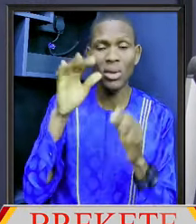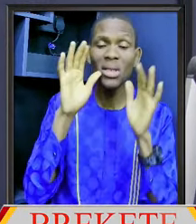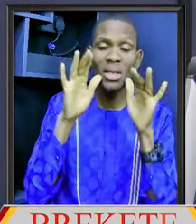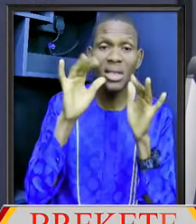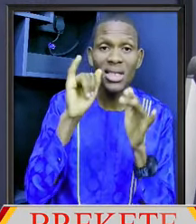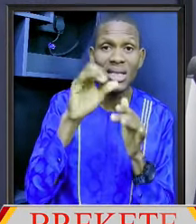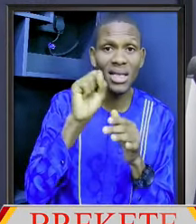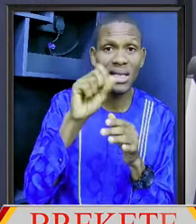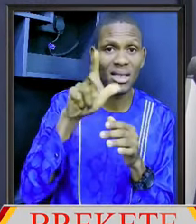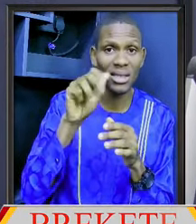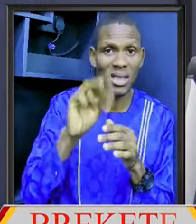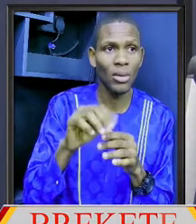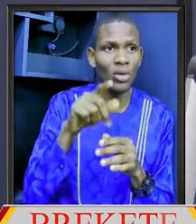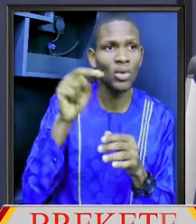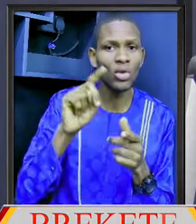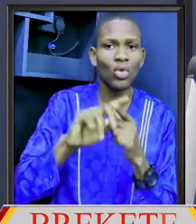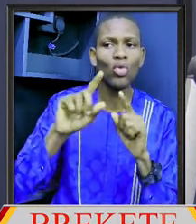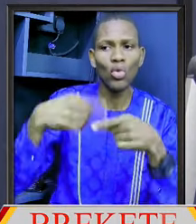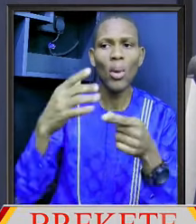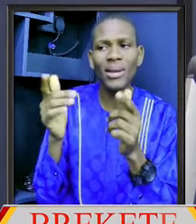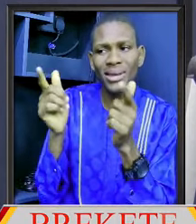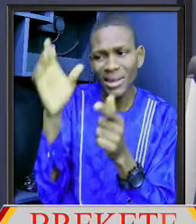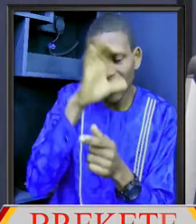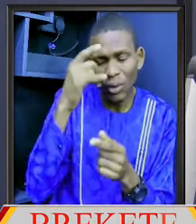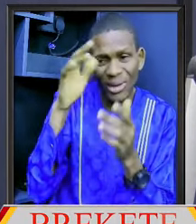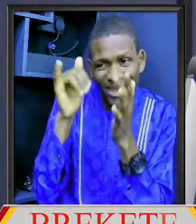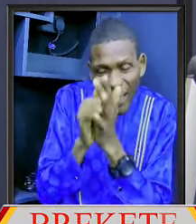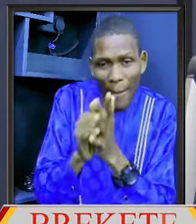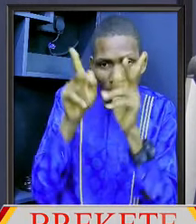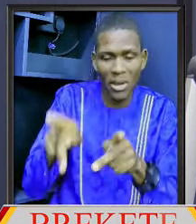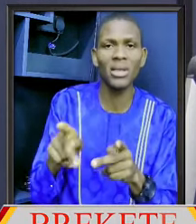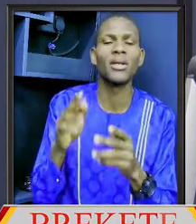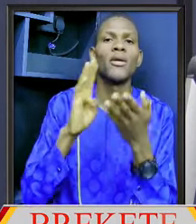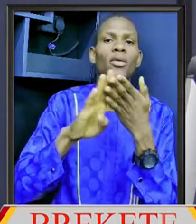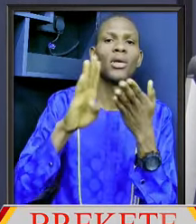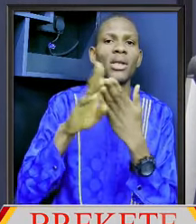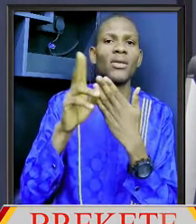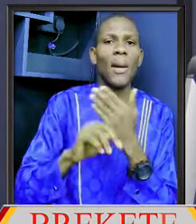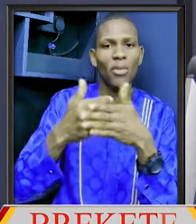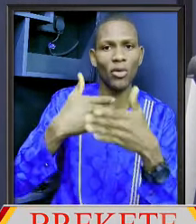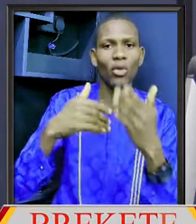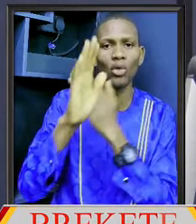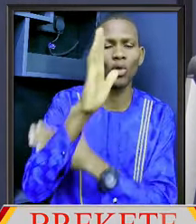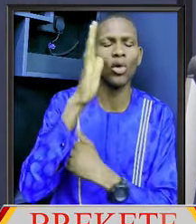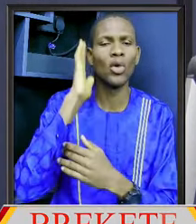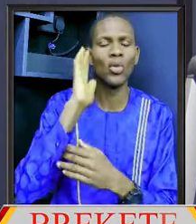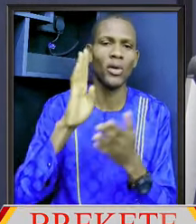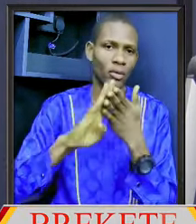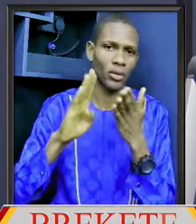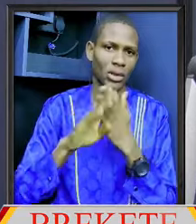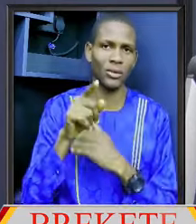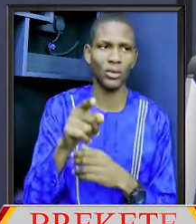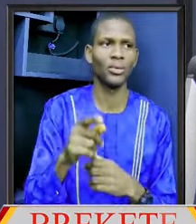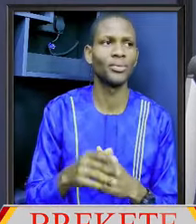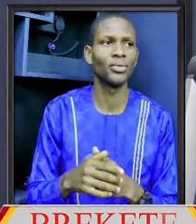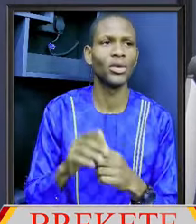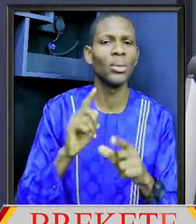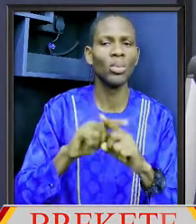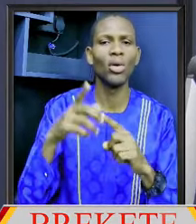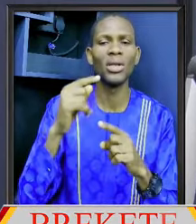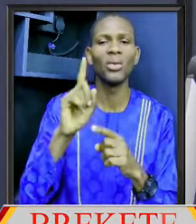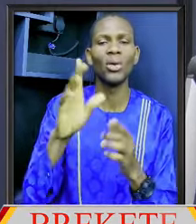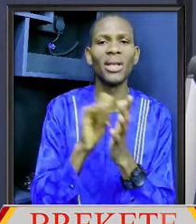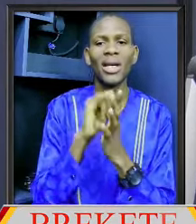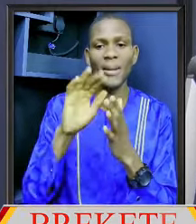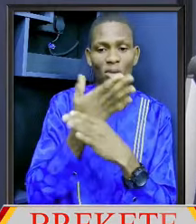Islamically, you have to go and seek for that person's forgiveness before God will consider you. But the one